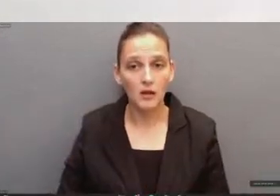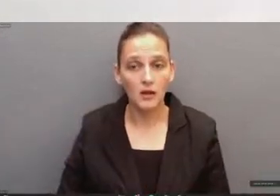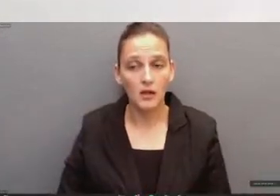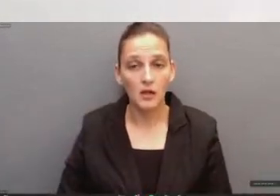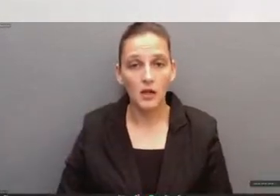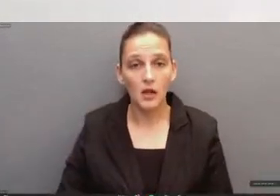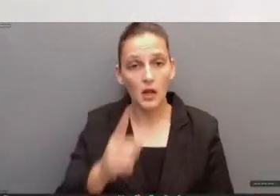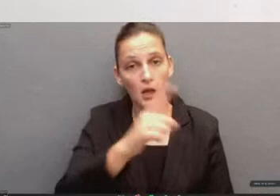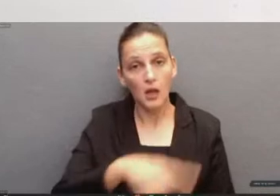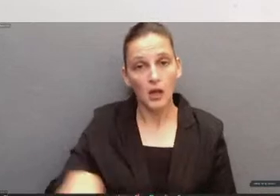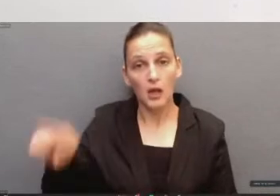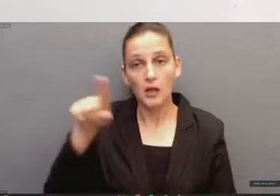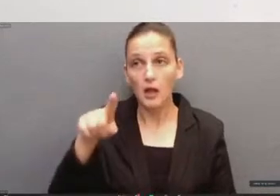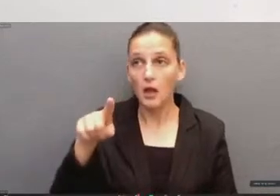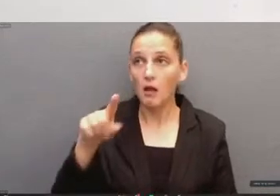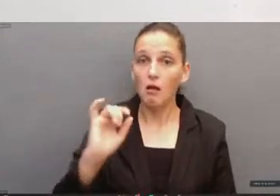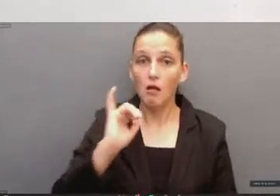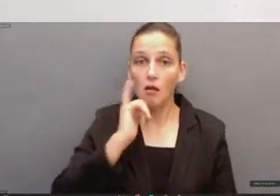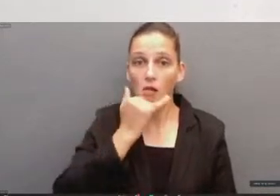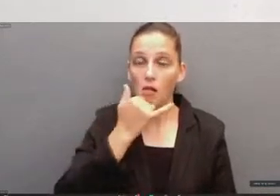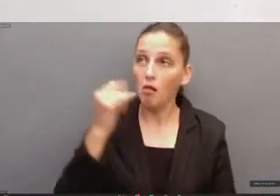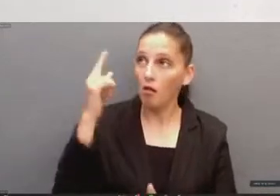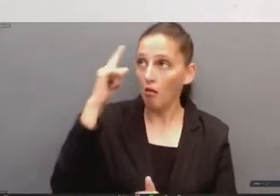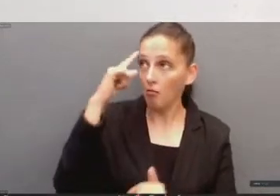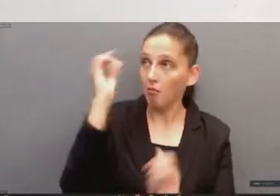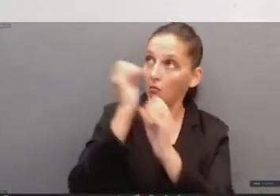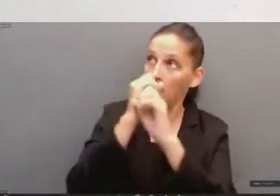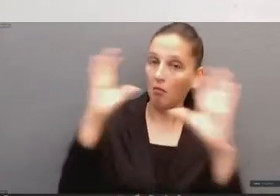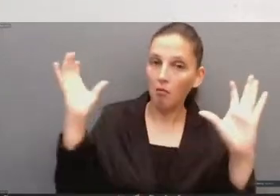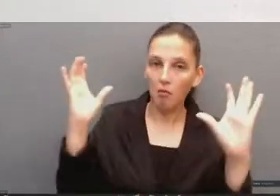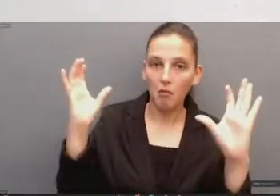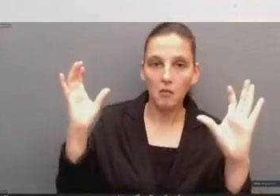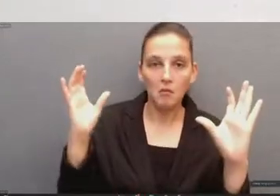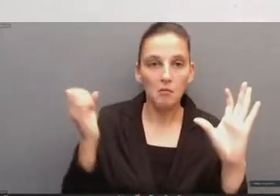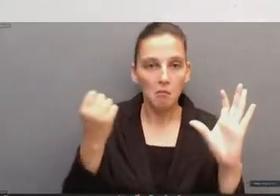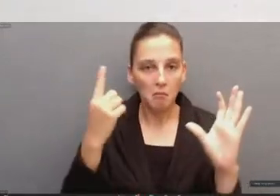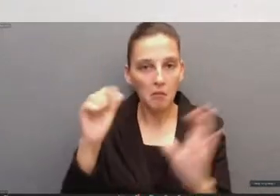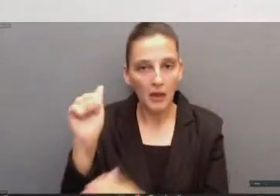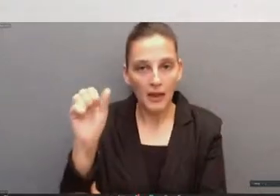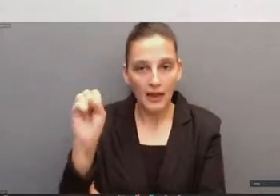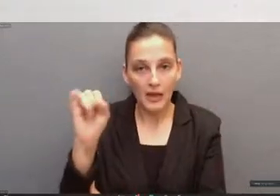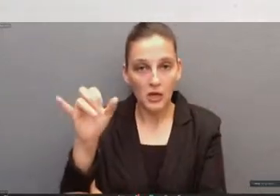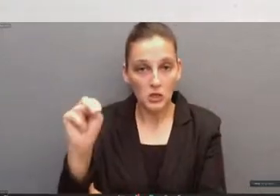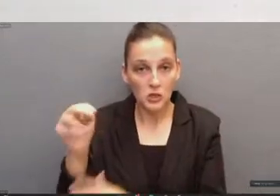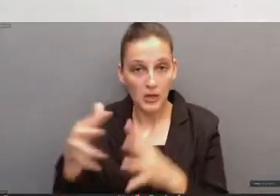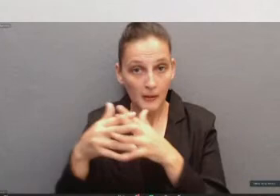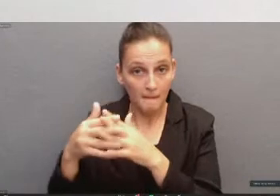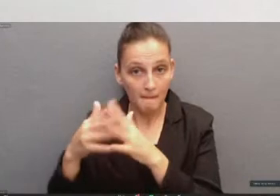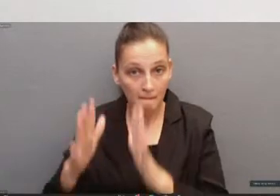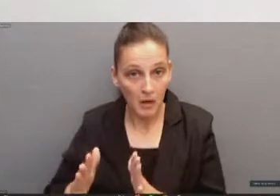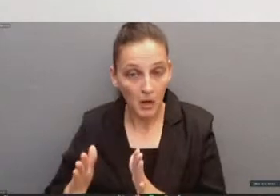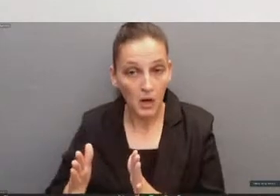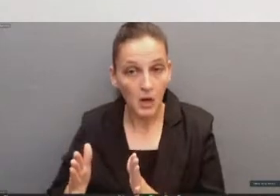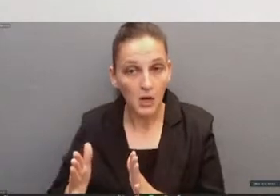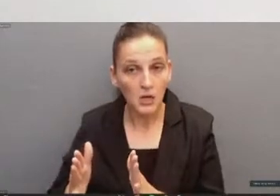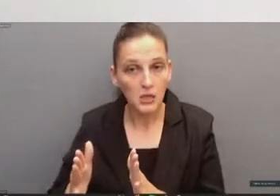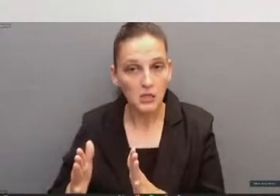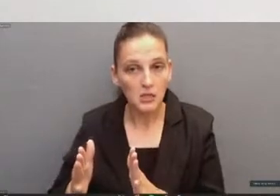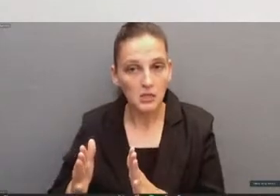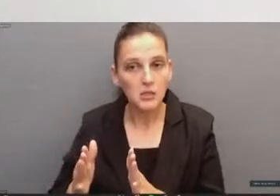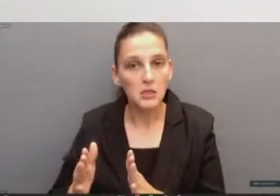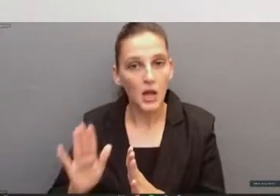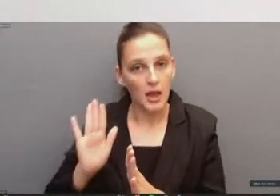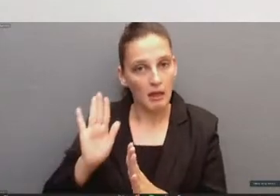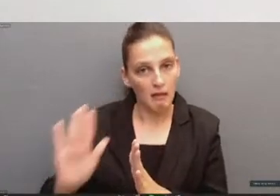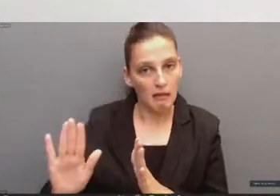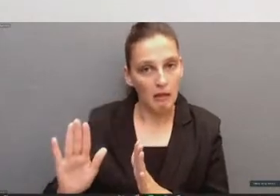think we do concede, if that's the right word, that Asian Americans have a great deal of their history